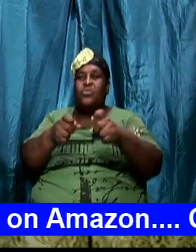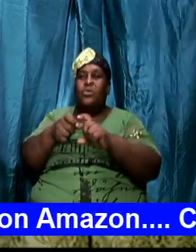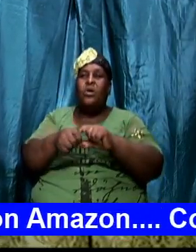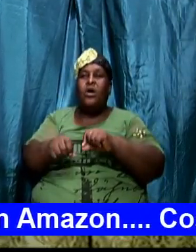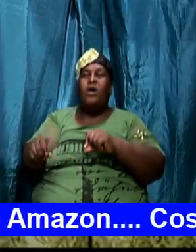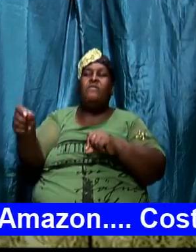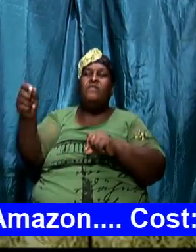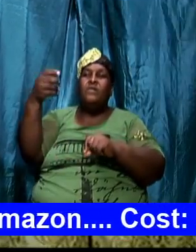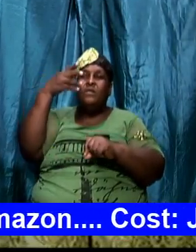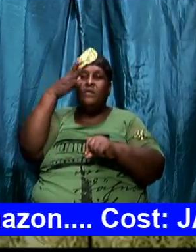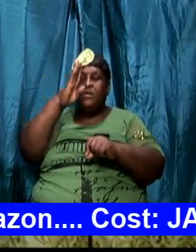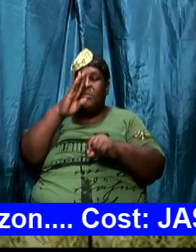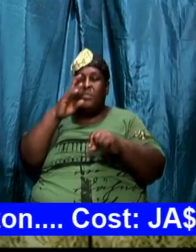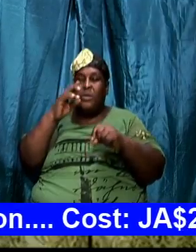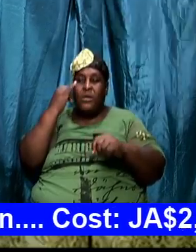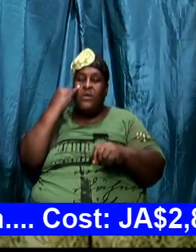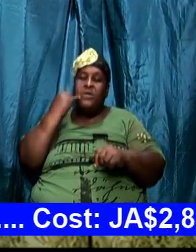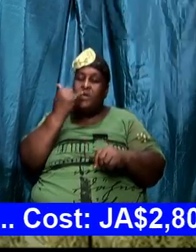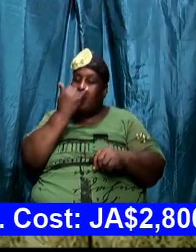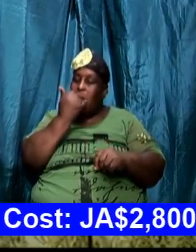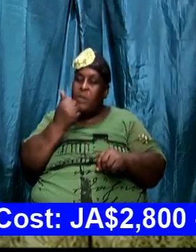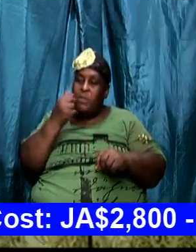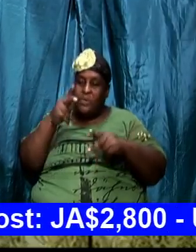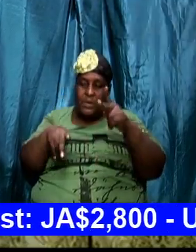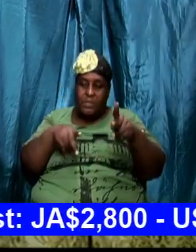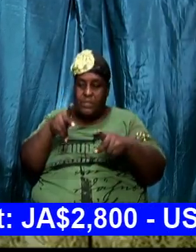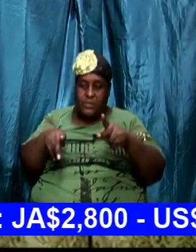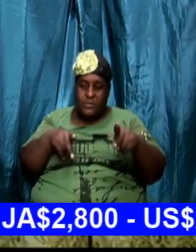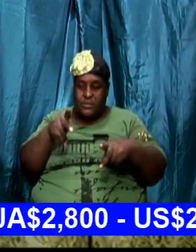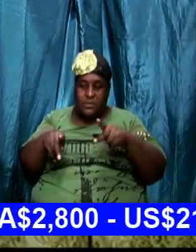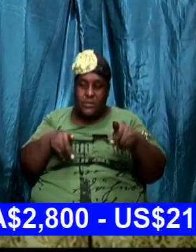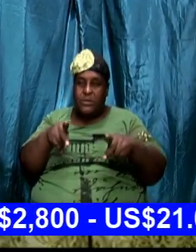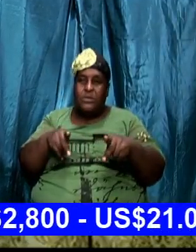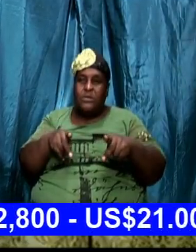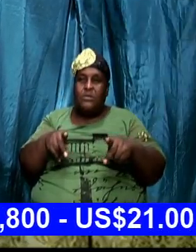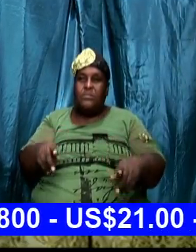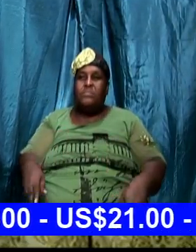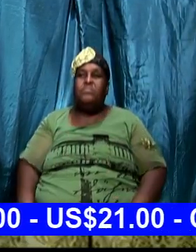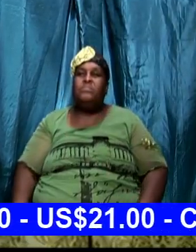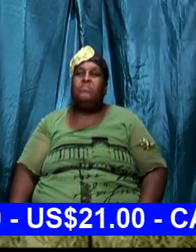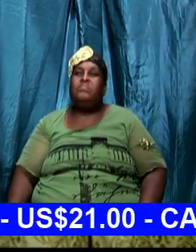people, the children of Israel. Follow.